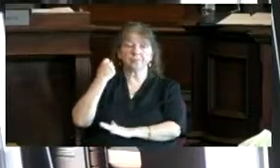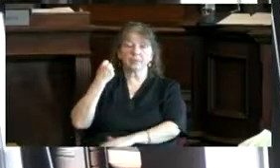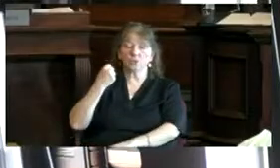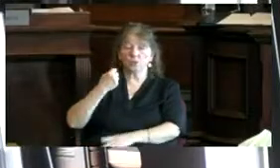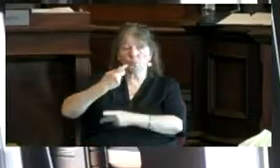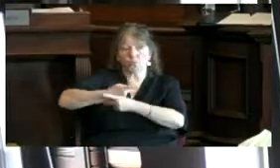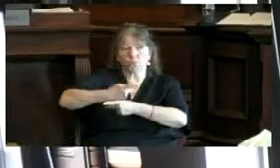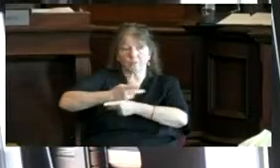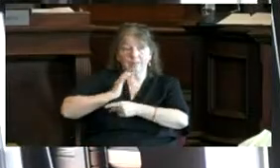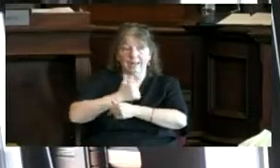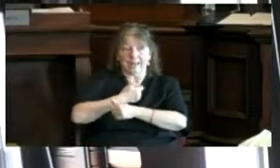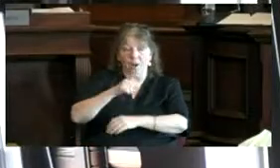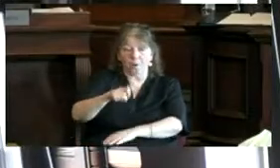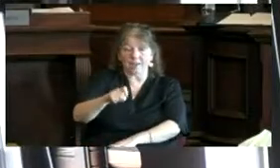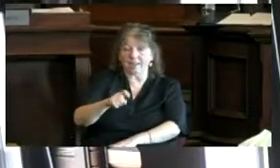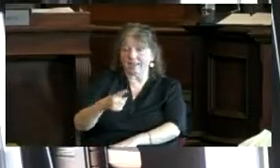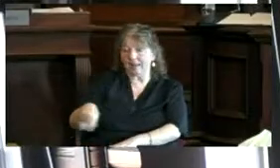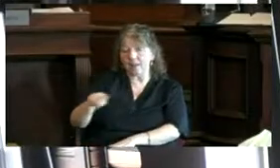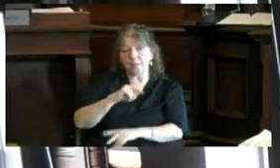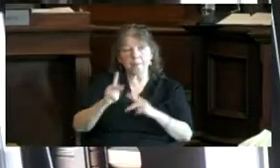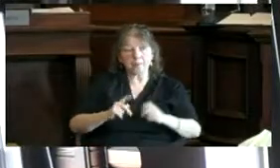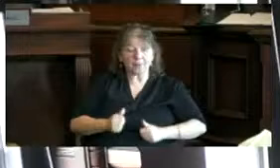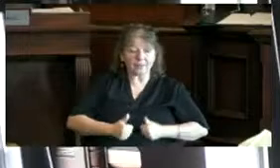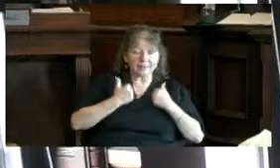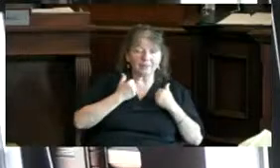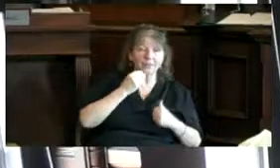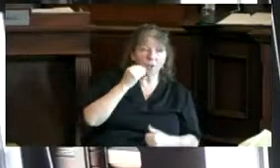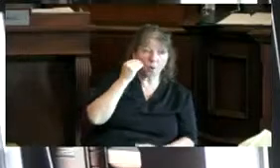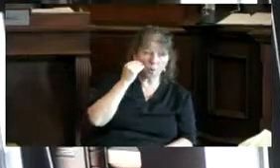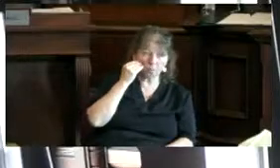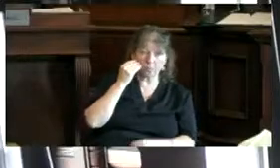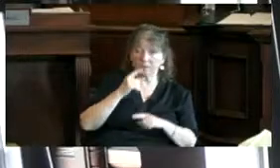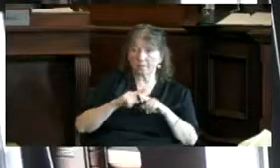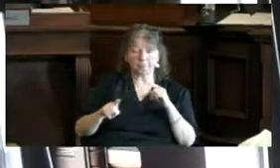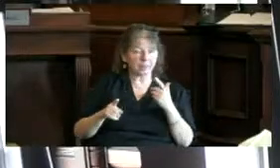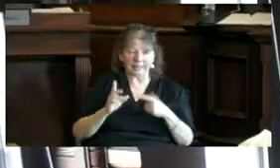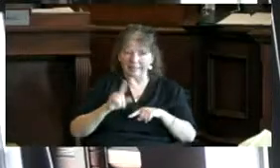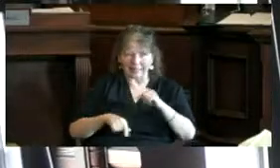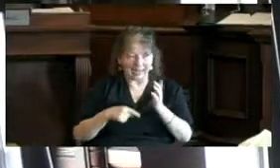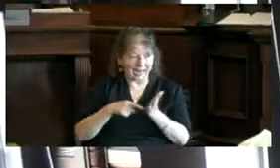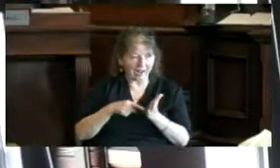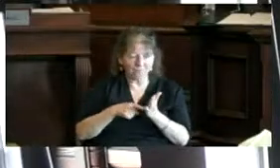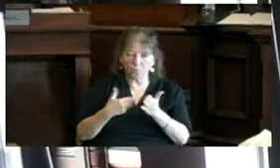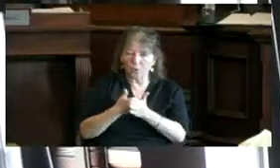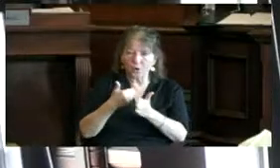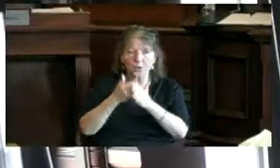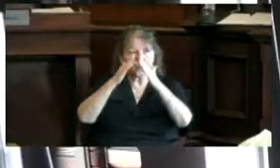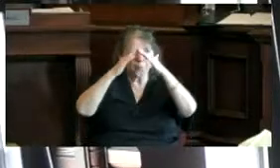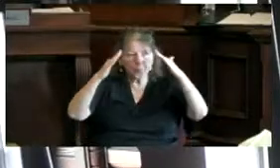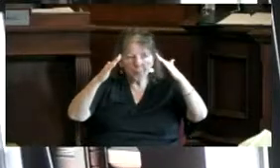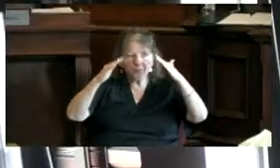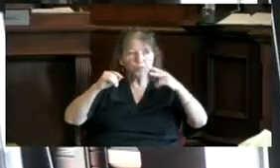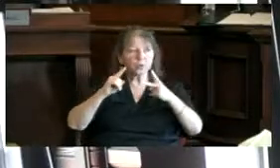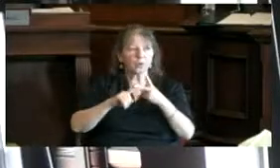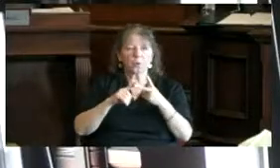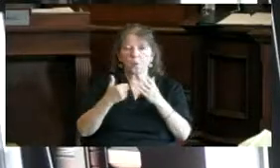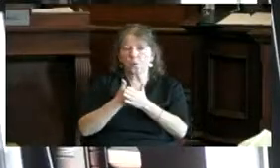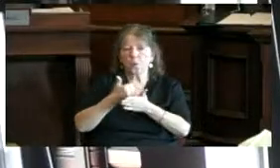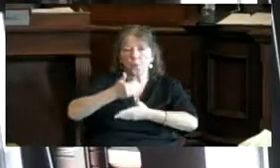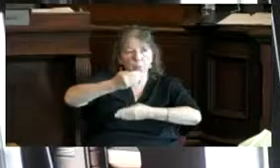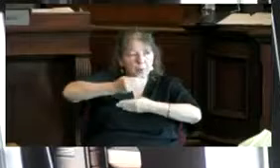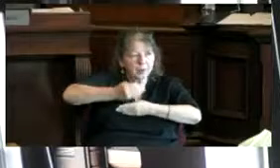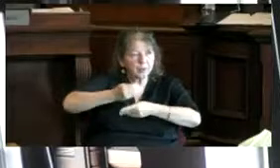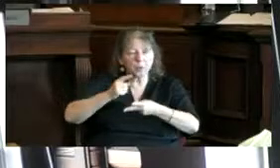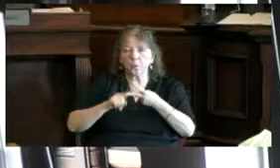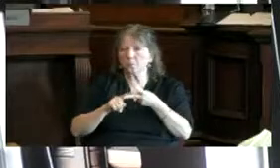have in the city with folks who are living in their homes but unable to afford a new roof or new windows